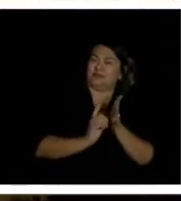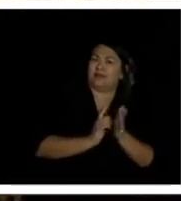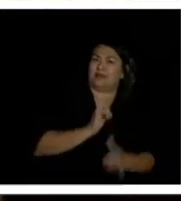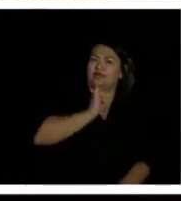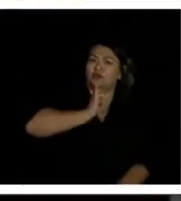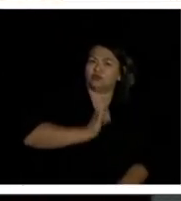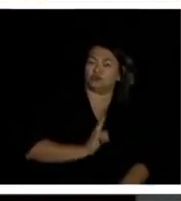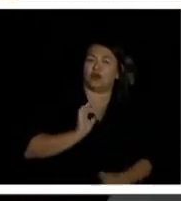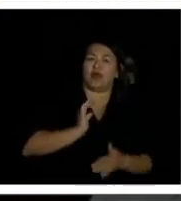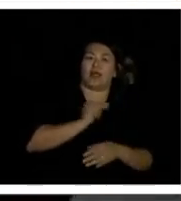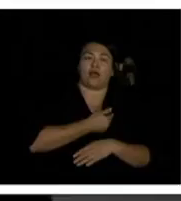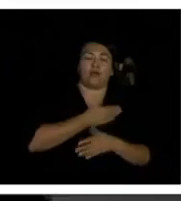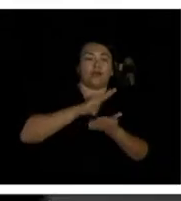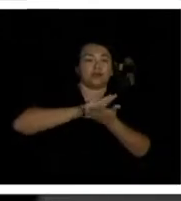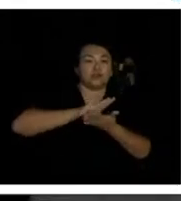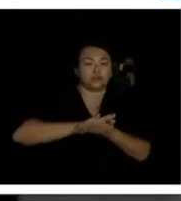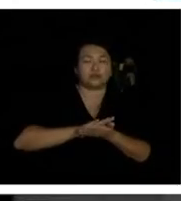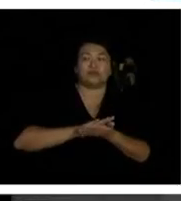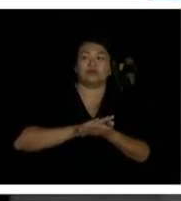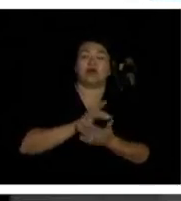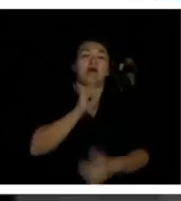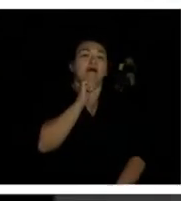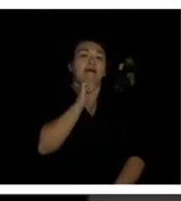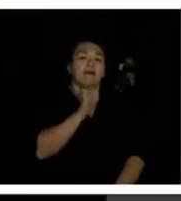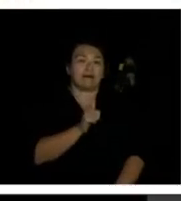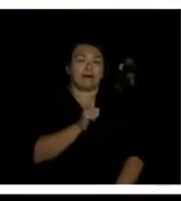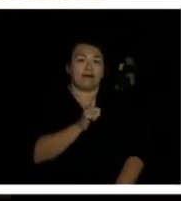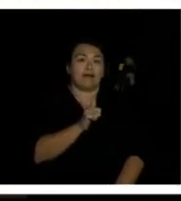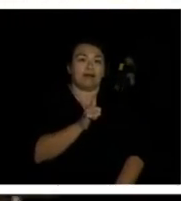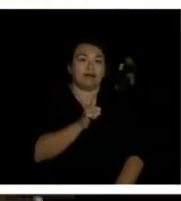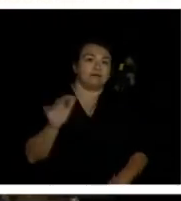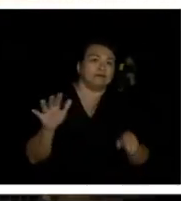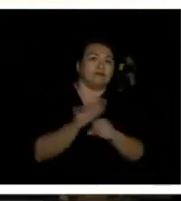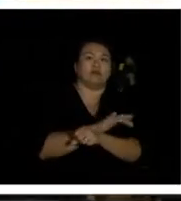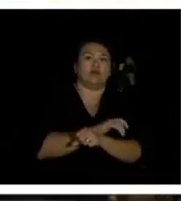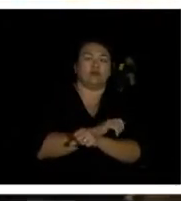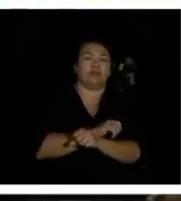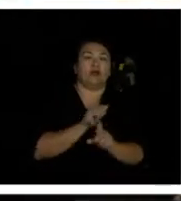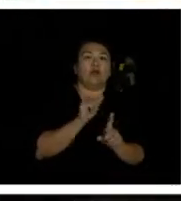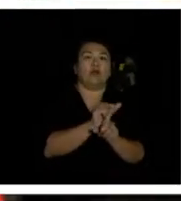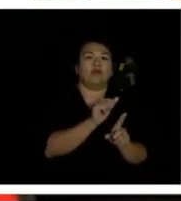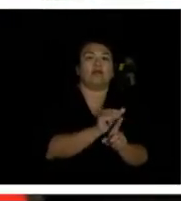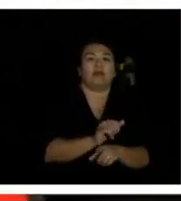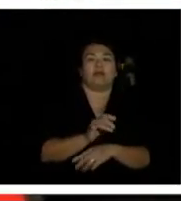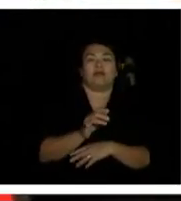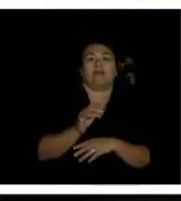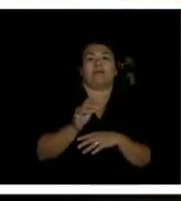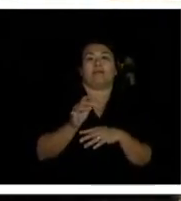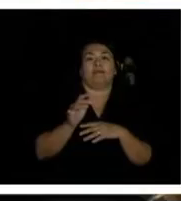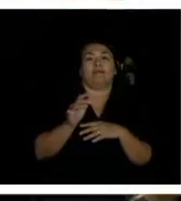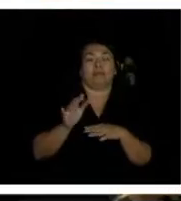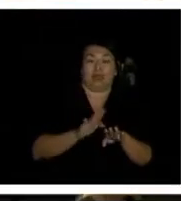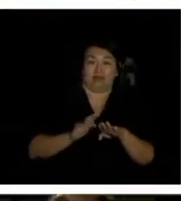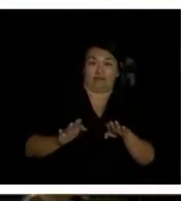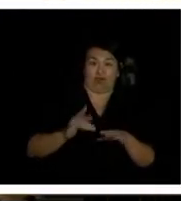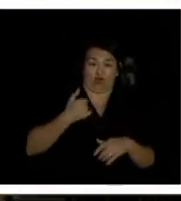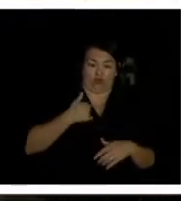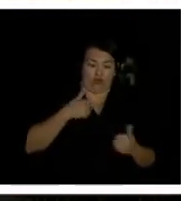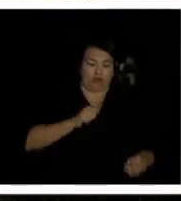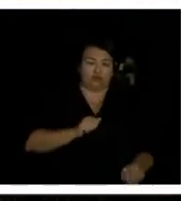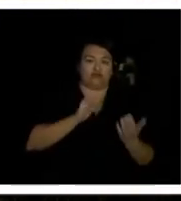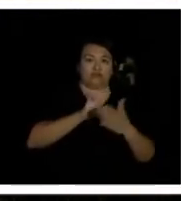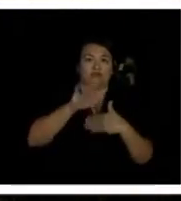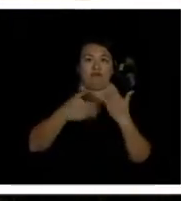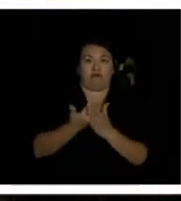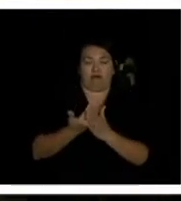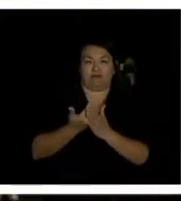sure that our schools are not riddled with bullying behavior, right? That we're addressing bullying in our